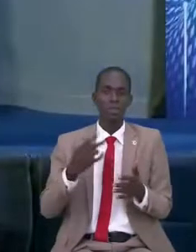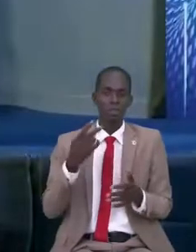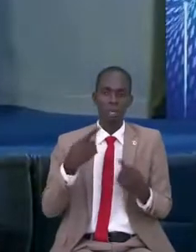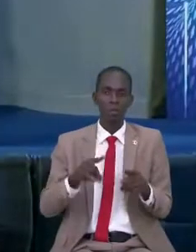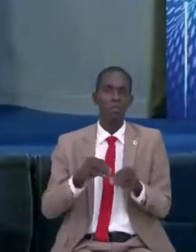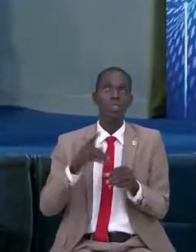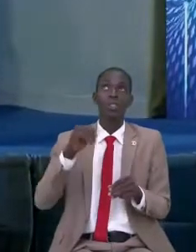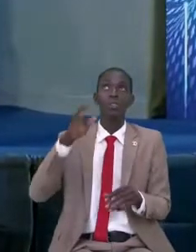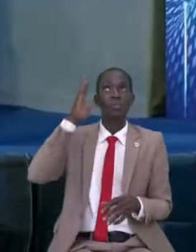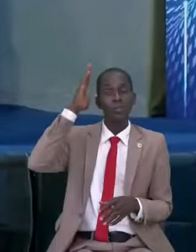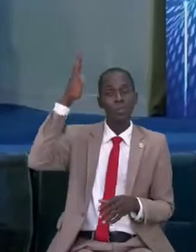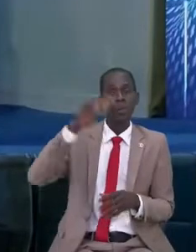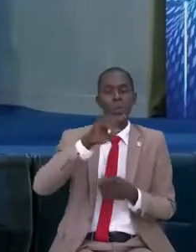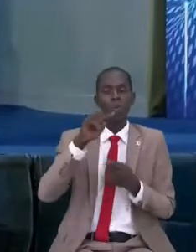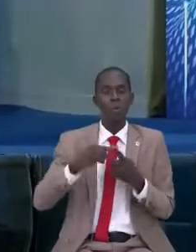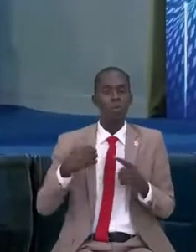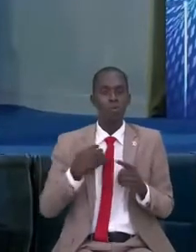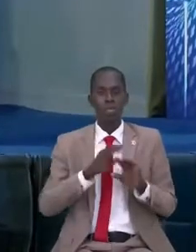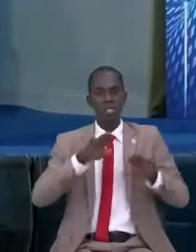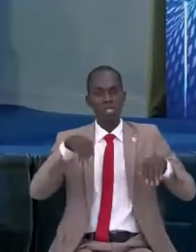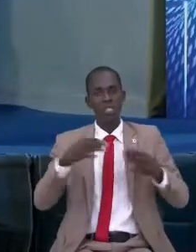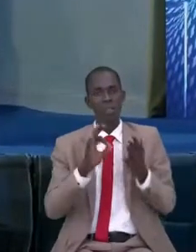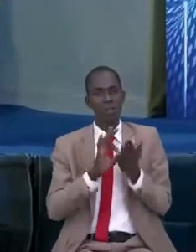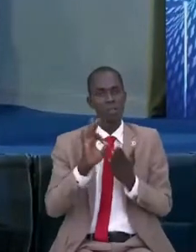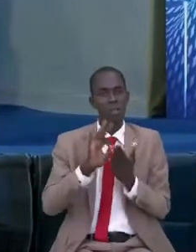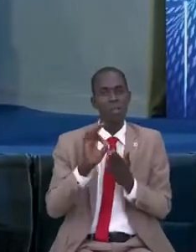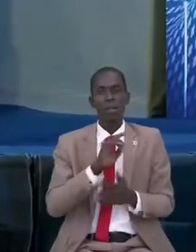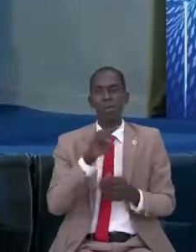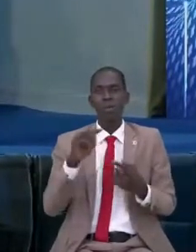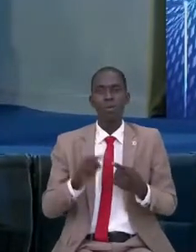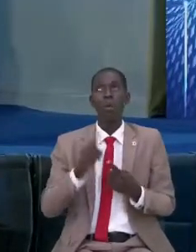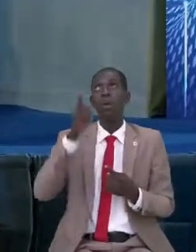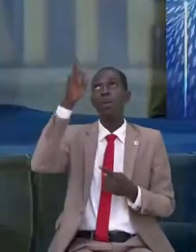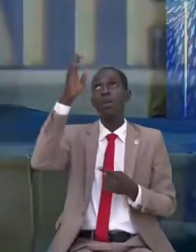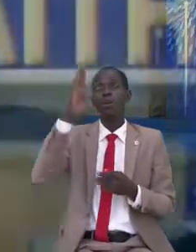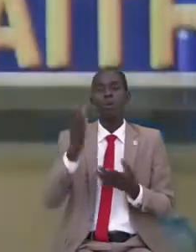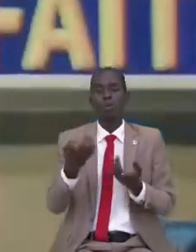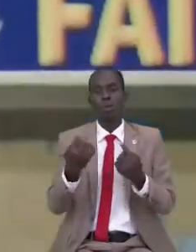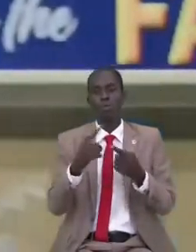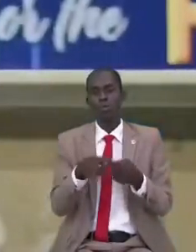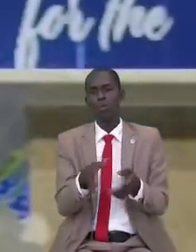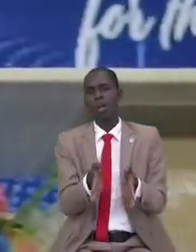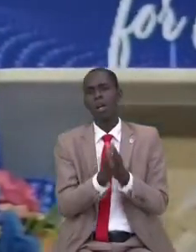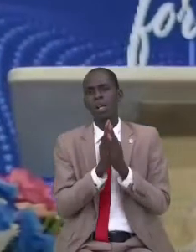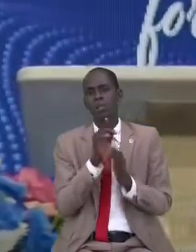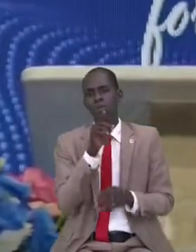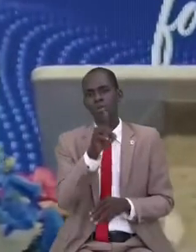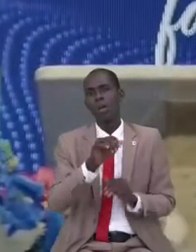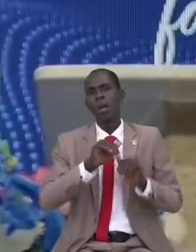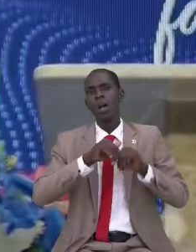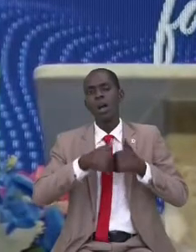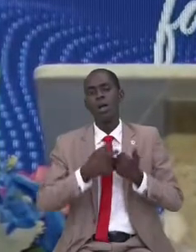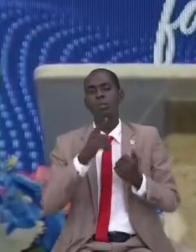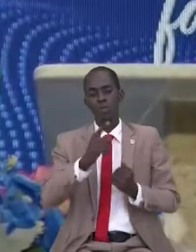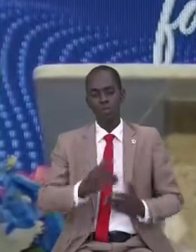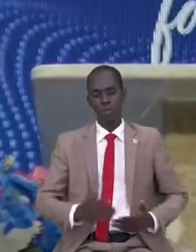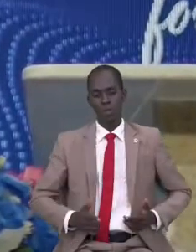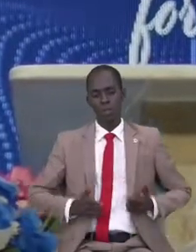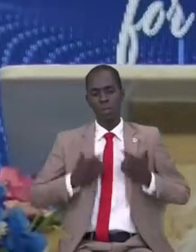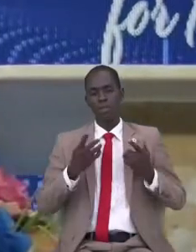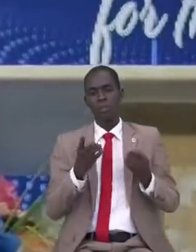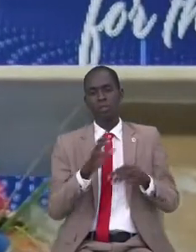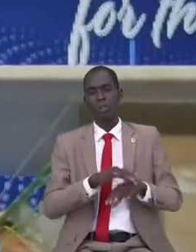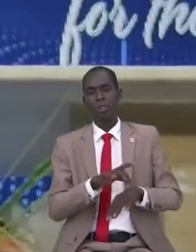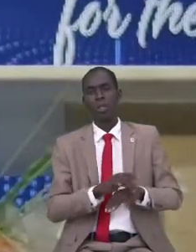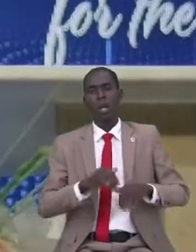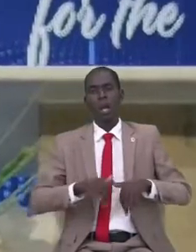to make account, and when God comes to demand from you how you lived, how